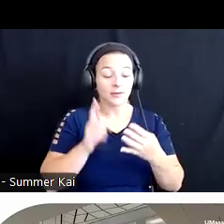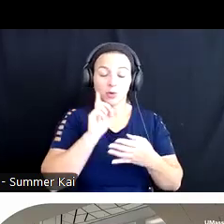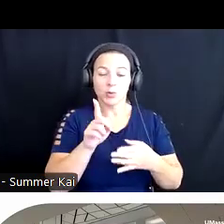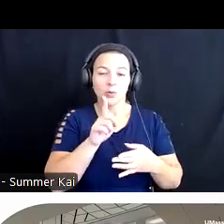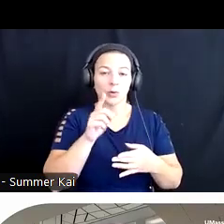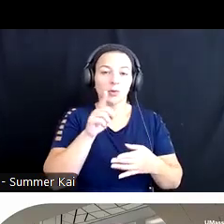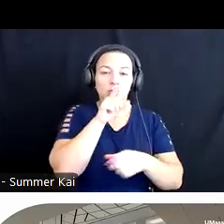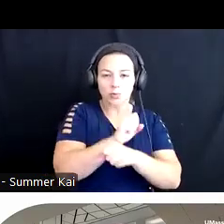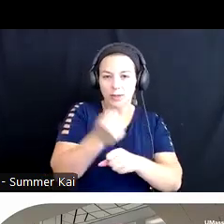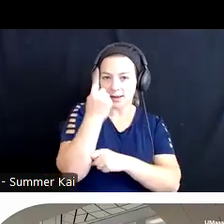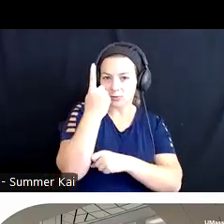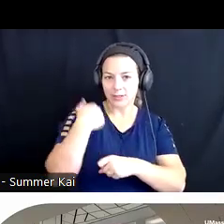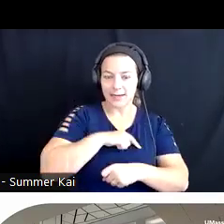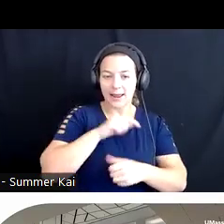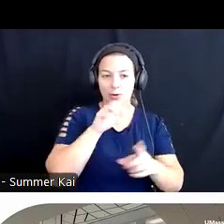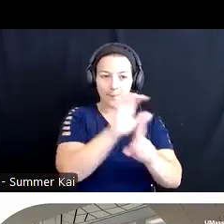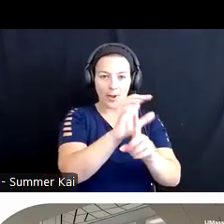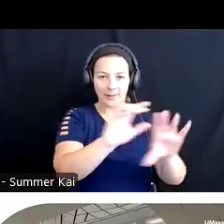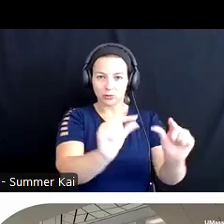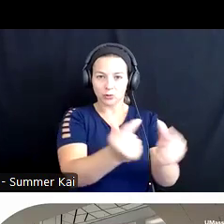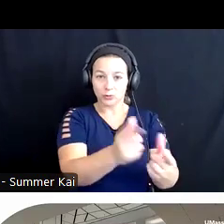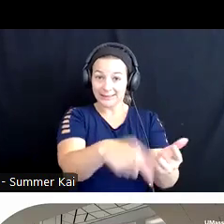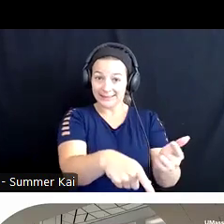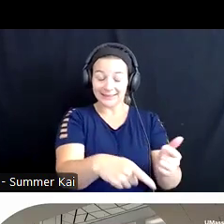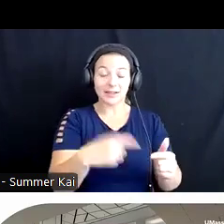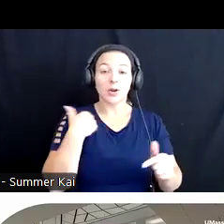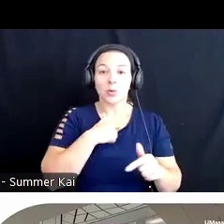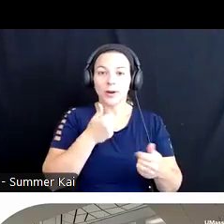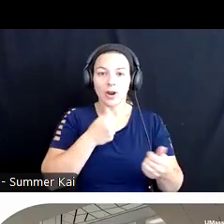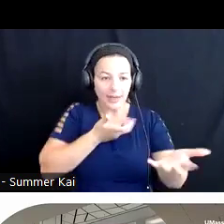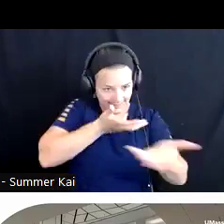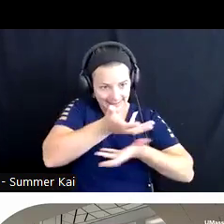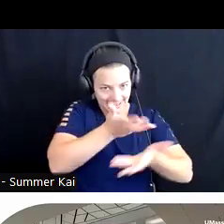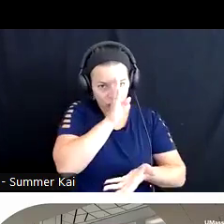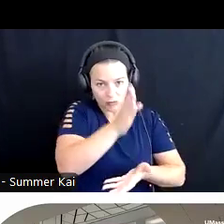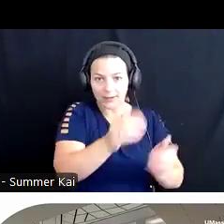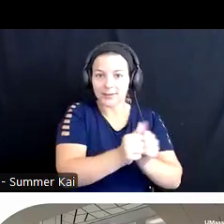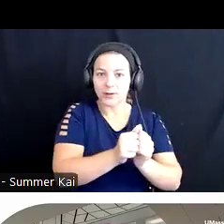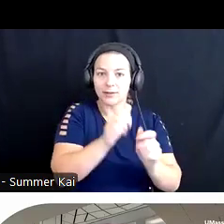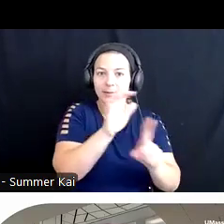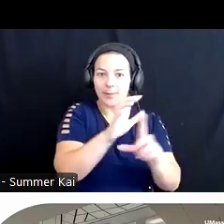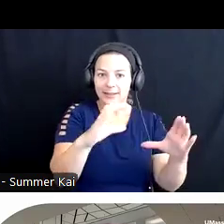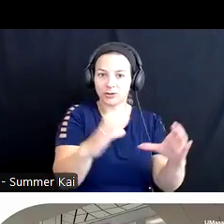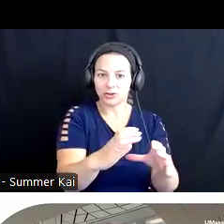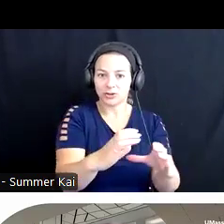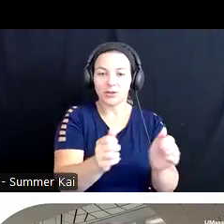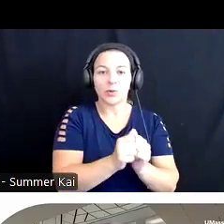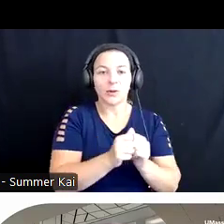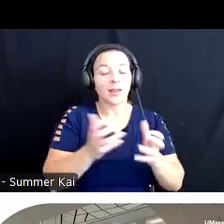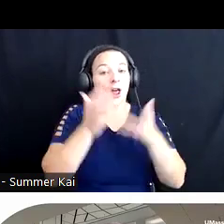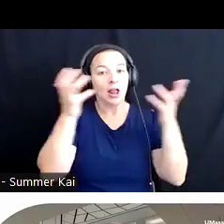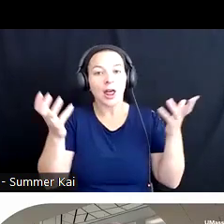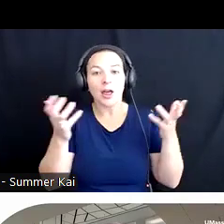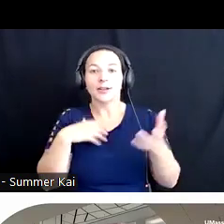population's needs, we're extensively engaging with this population through significant consumer and